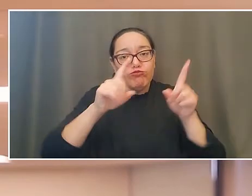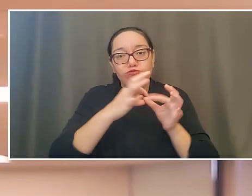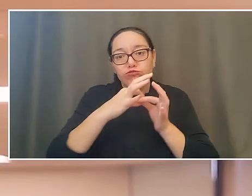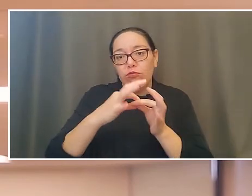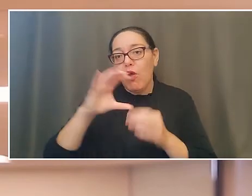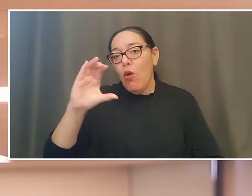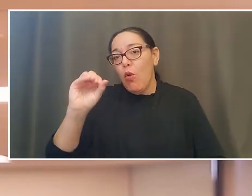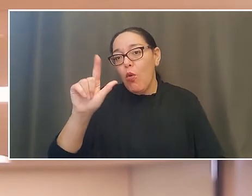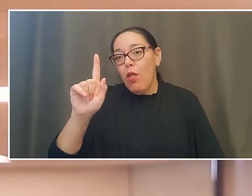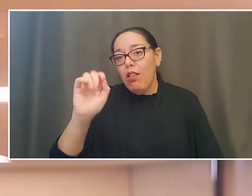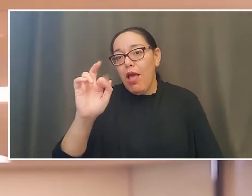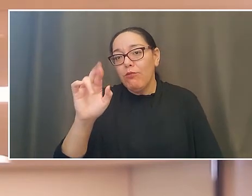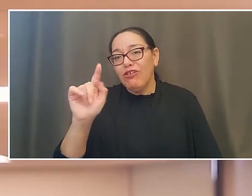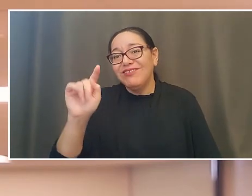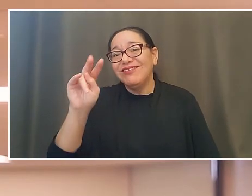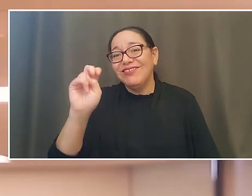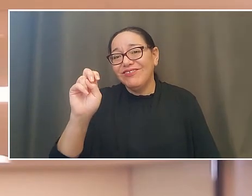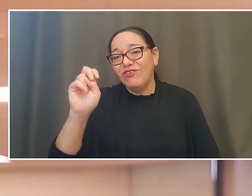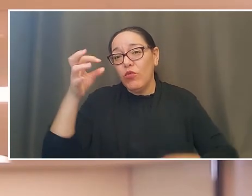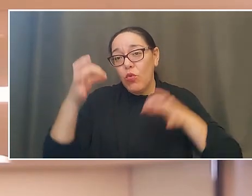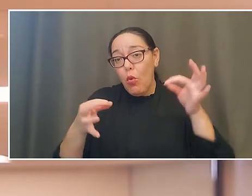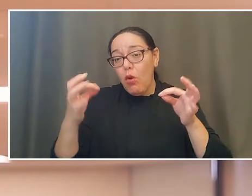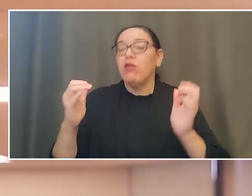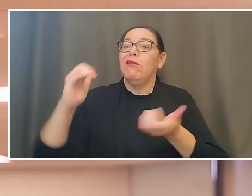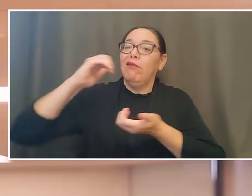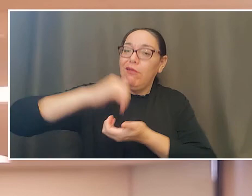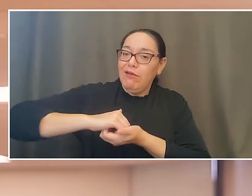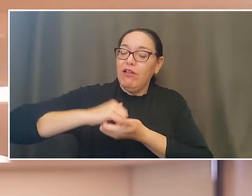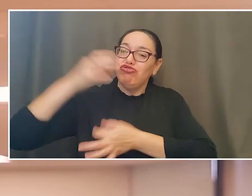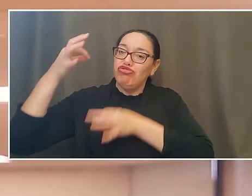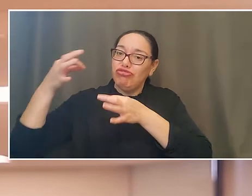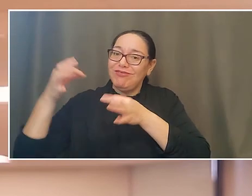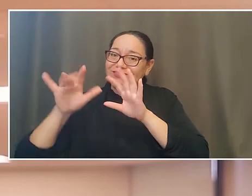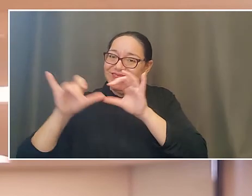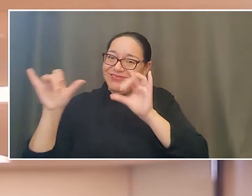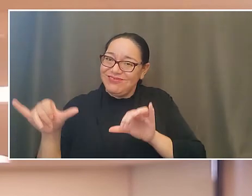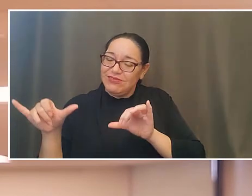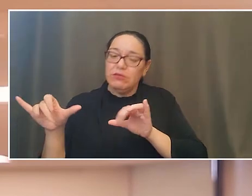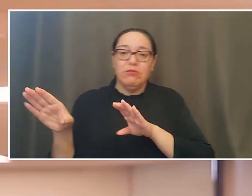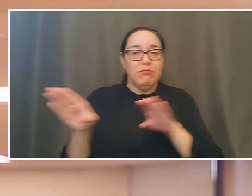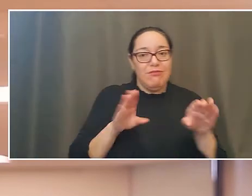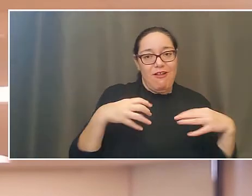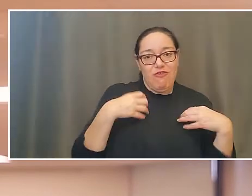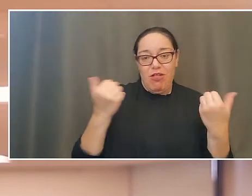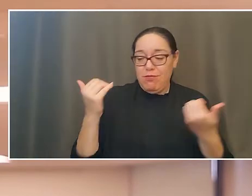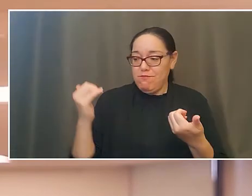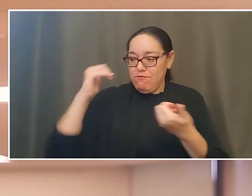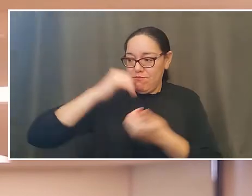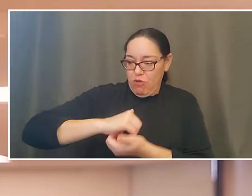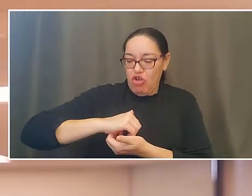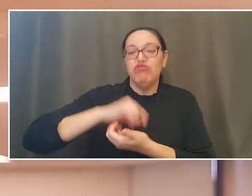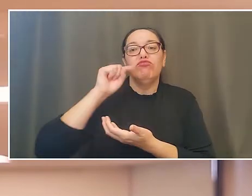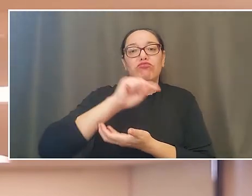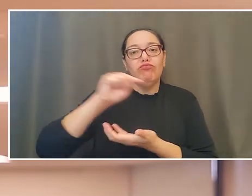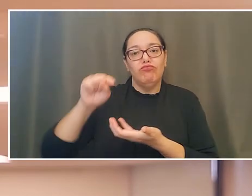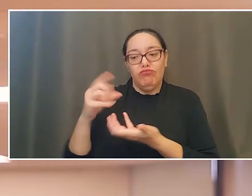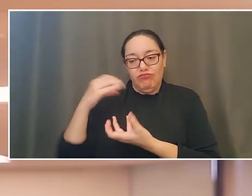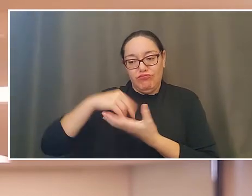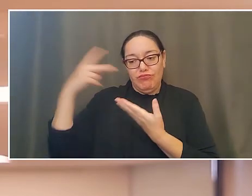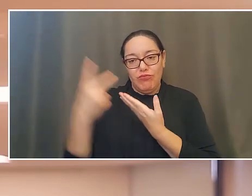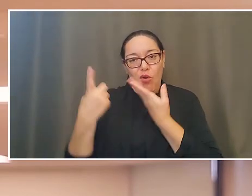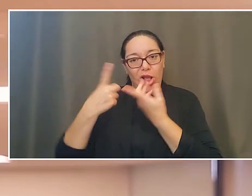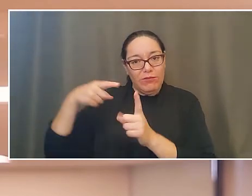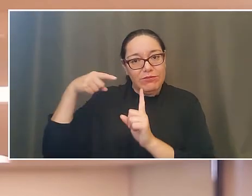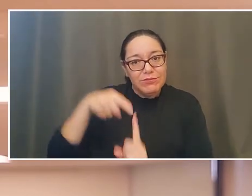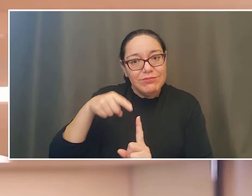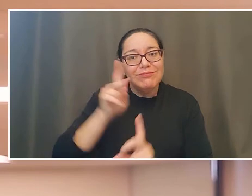courts are partnerships between the justice system and behavioral health and includes programs specifically for individuals